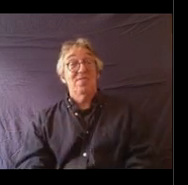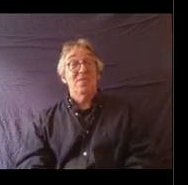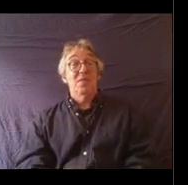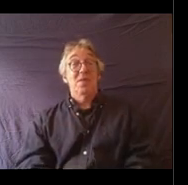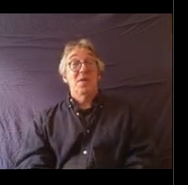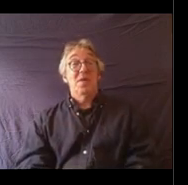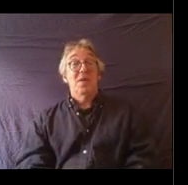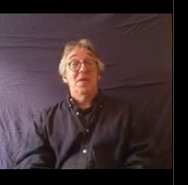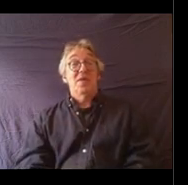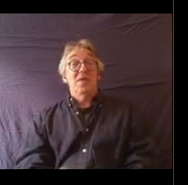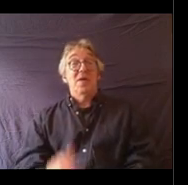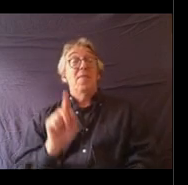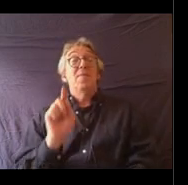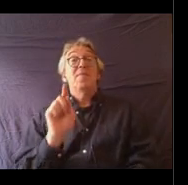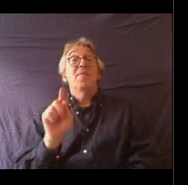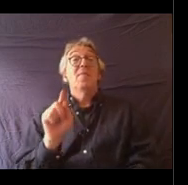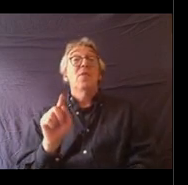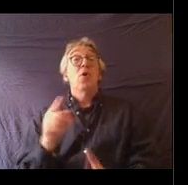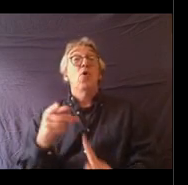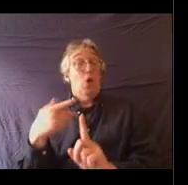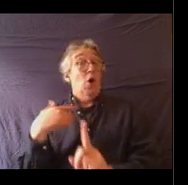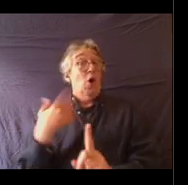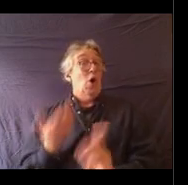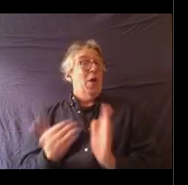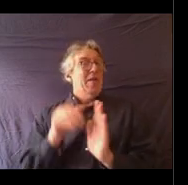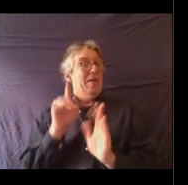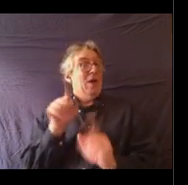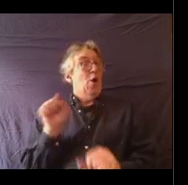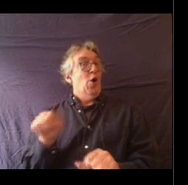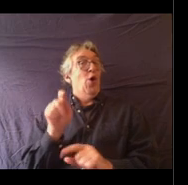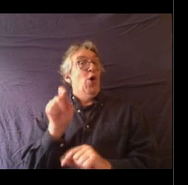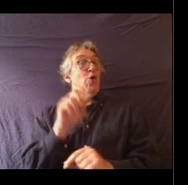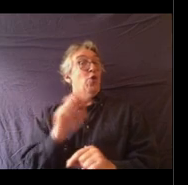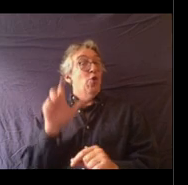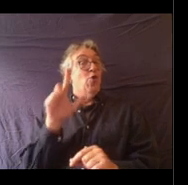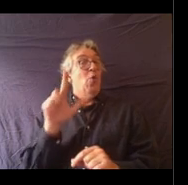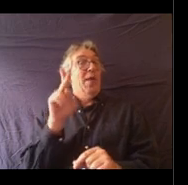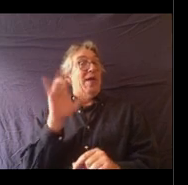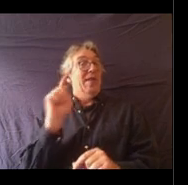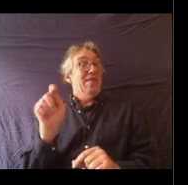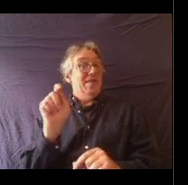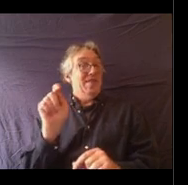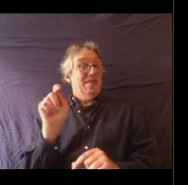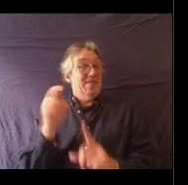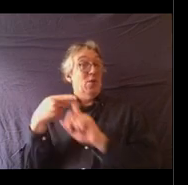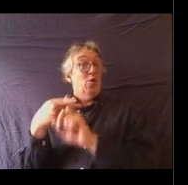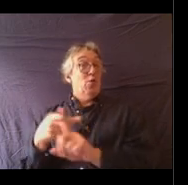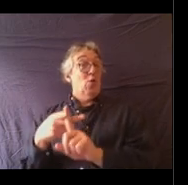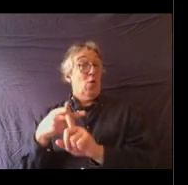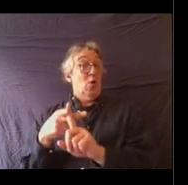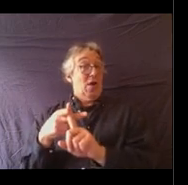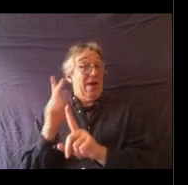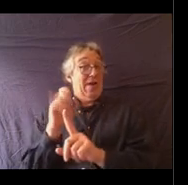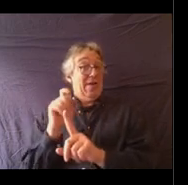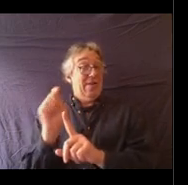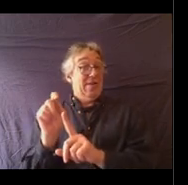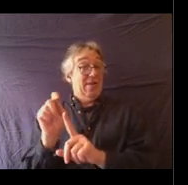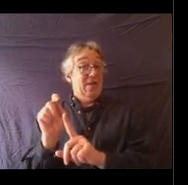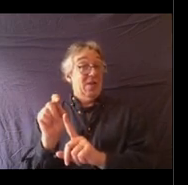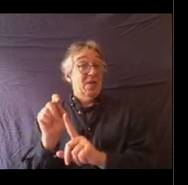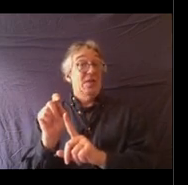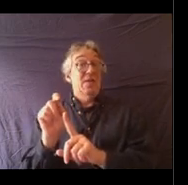again at the toolkit for transposition for the AVMSD, which has been prepared by